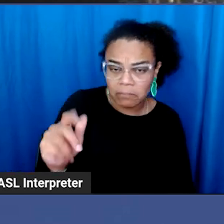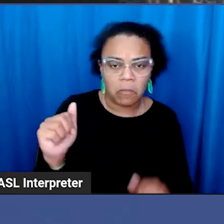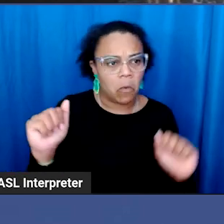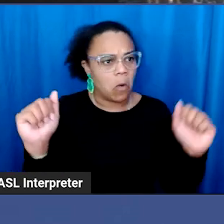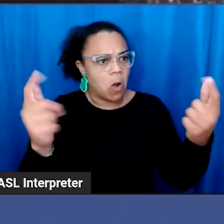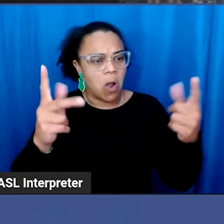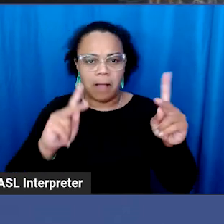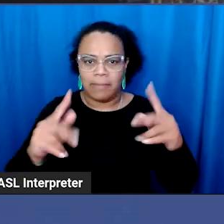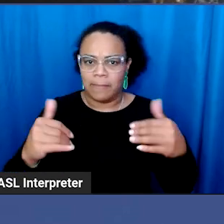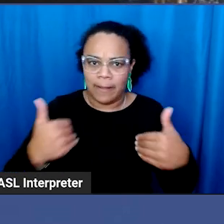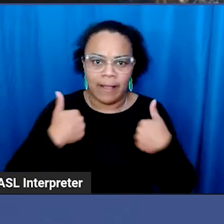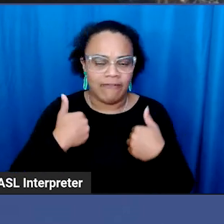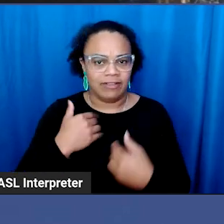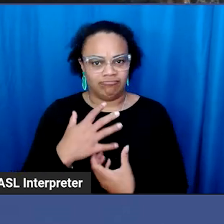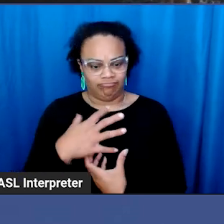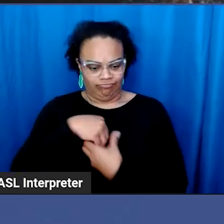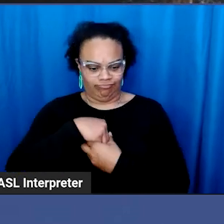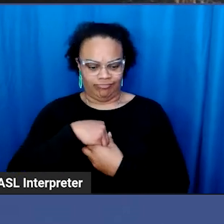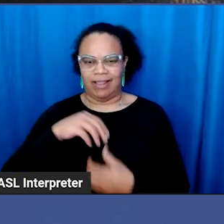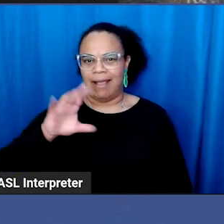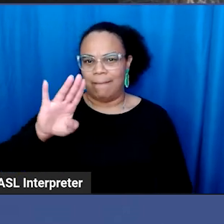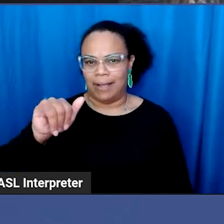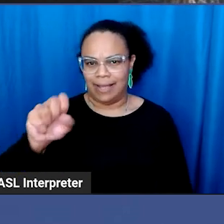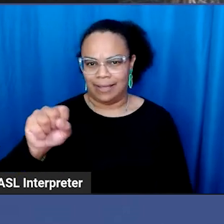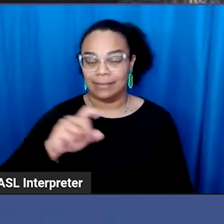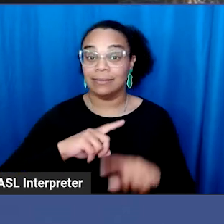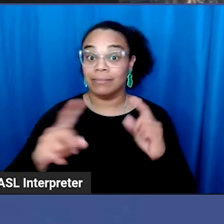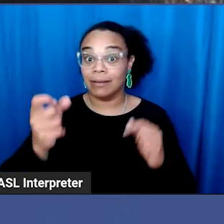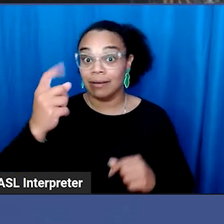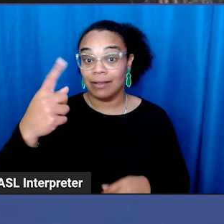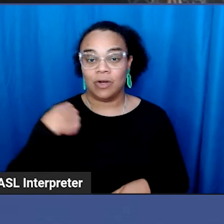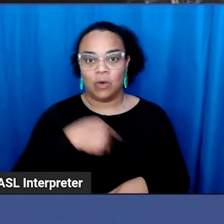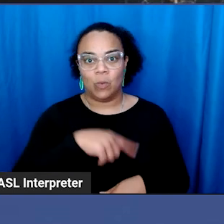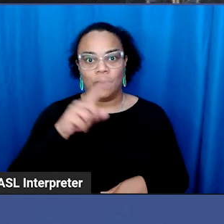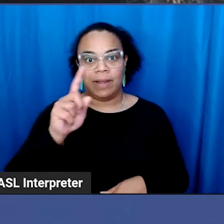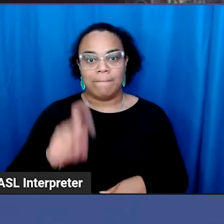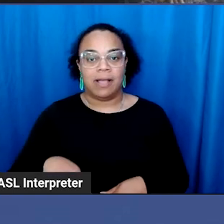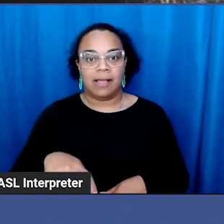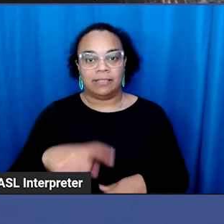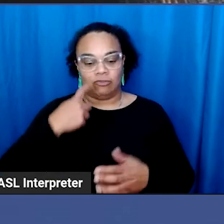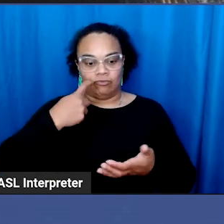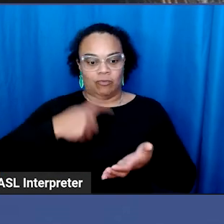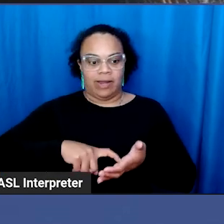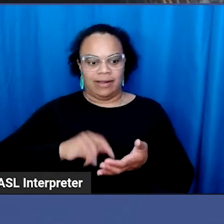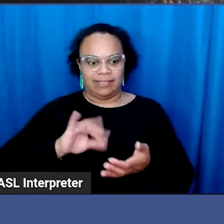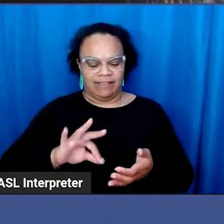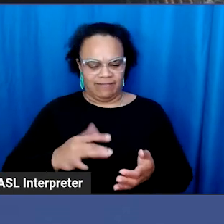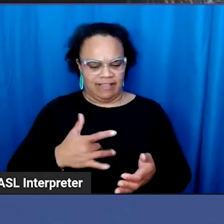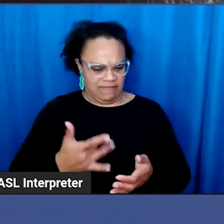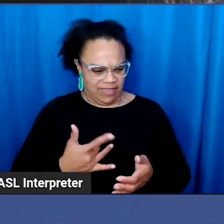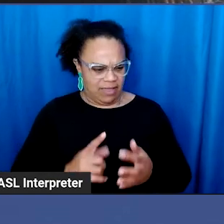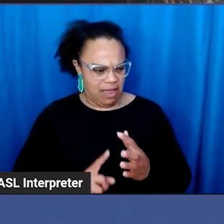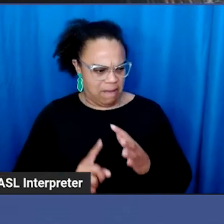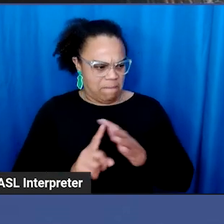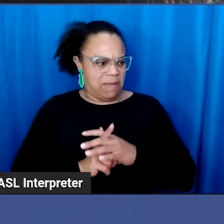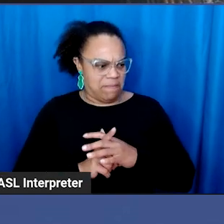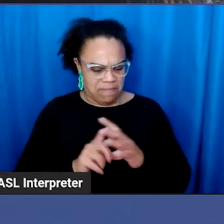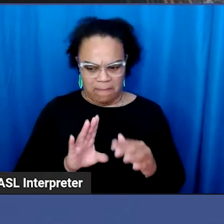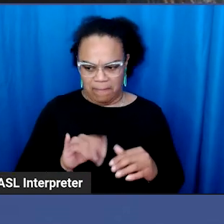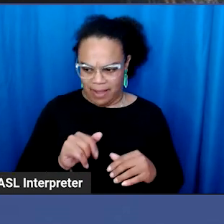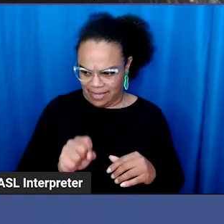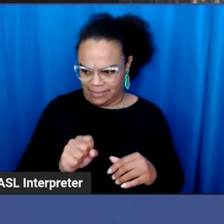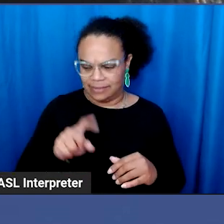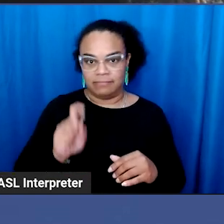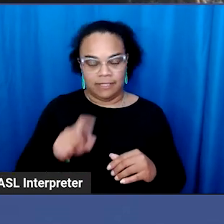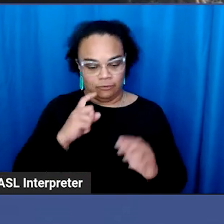implicit biases. The thing is to check them when you find them coming up. And a way of doing that